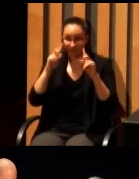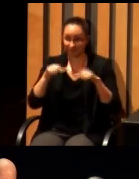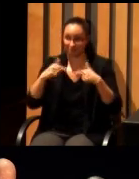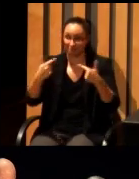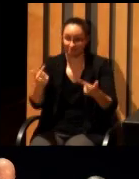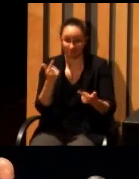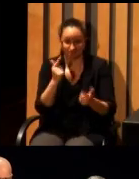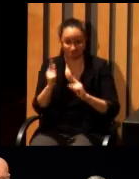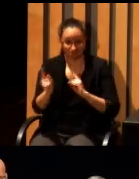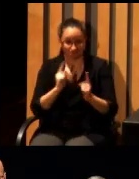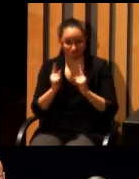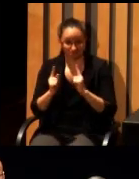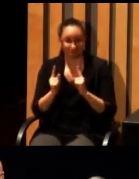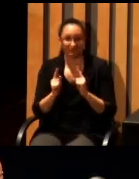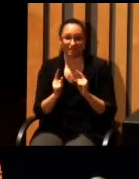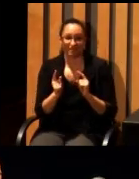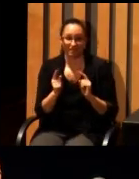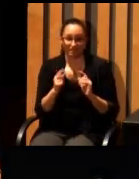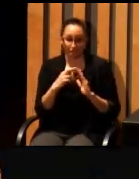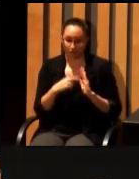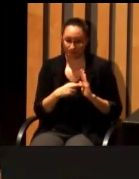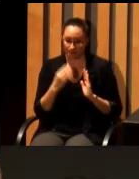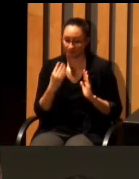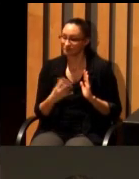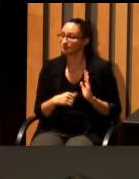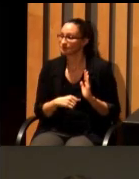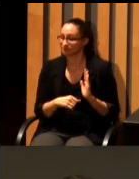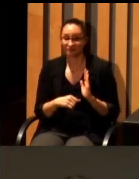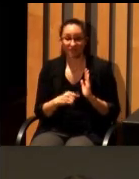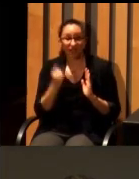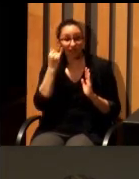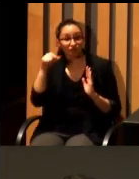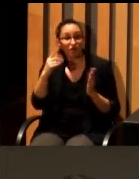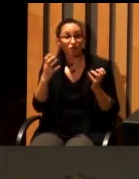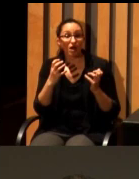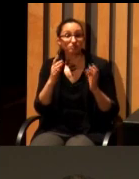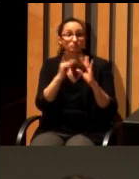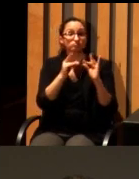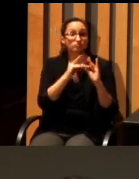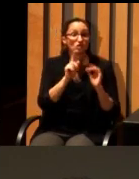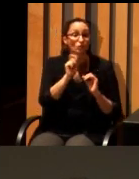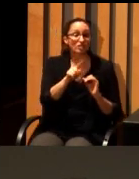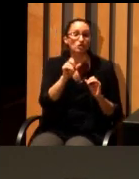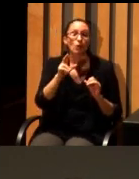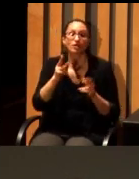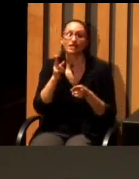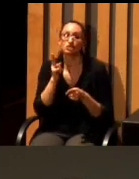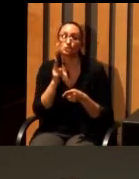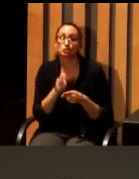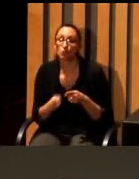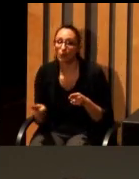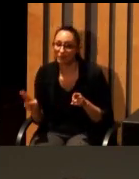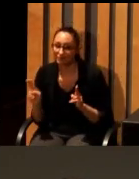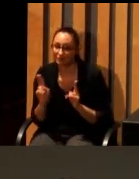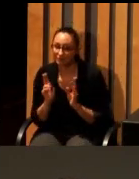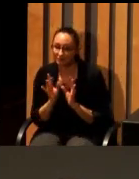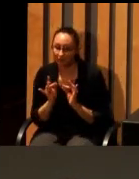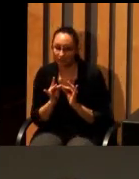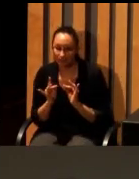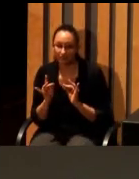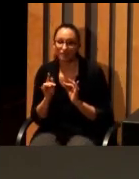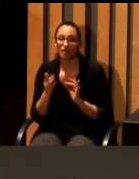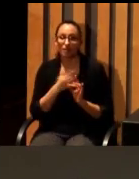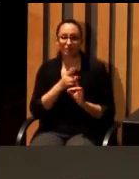community conversation. First of all, everyone who would like to ask a question or make a short statement should move to the microphones at the